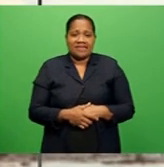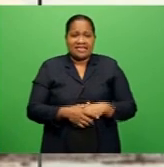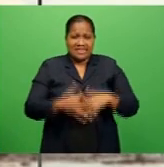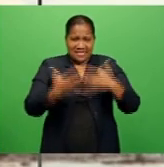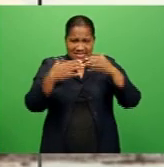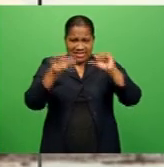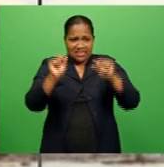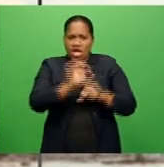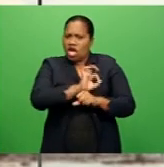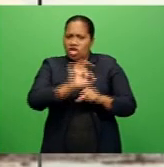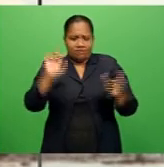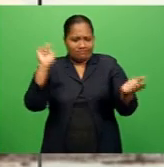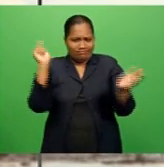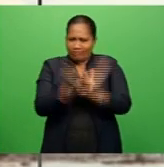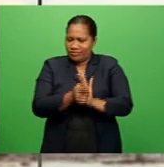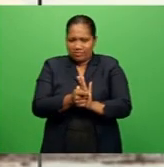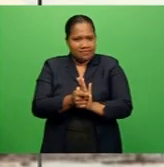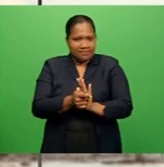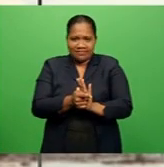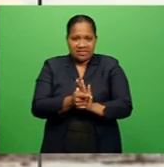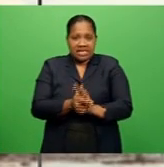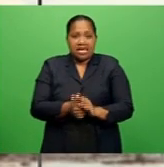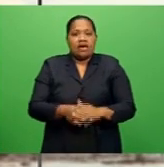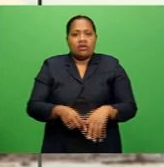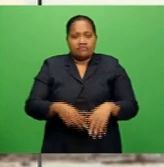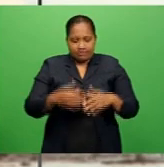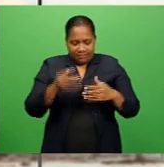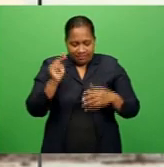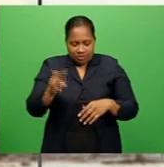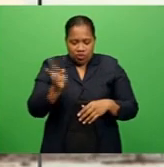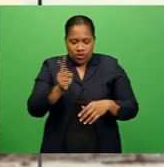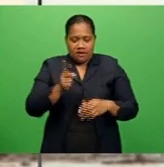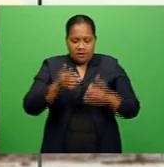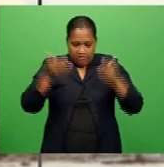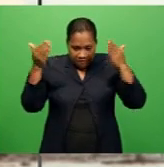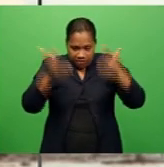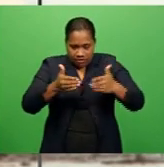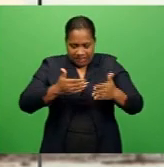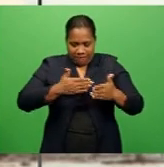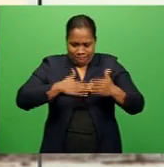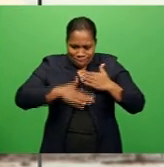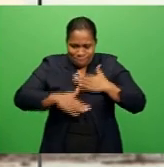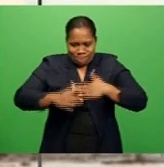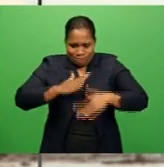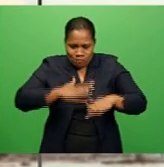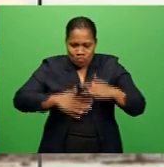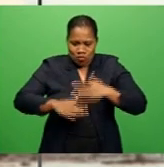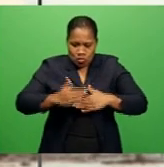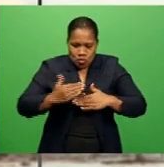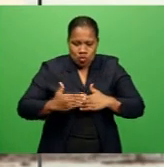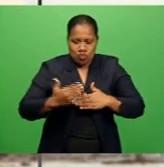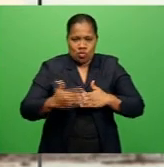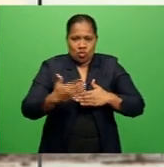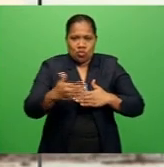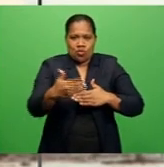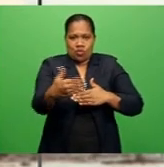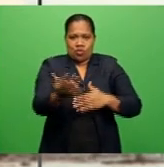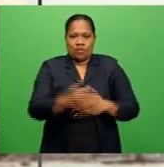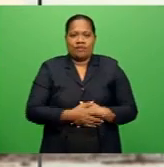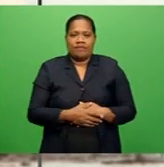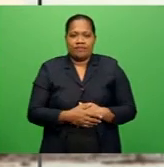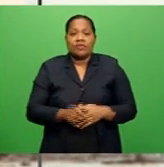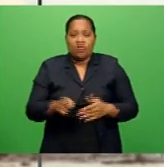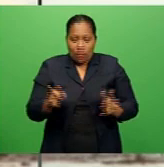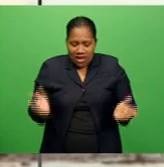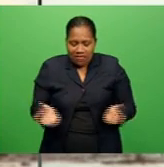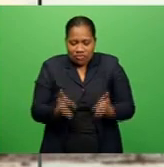come overnight. It requires focus and perseverance. This has been a motivating component for